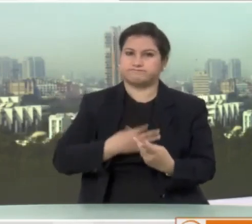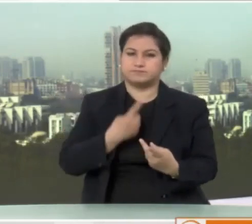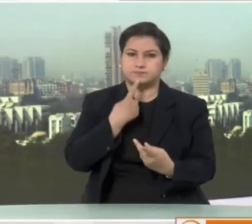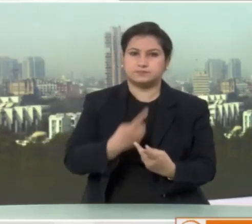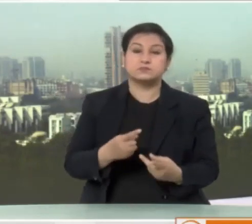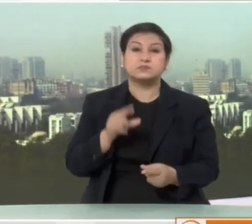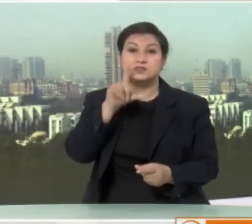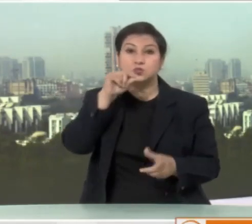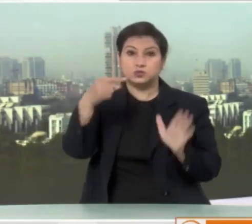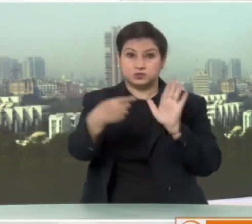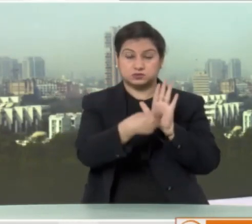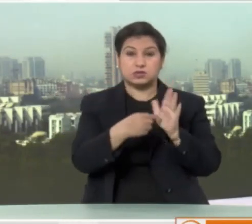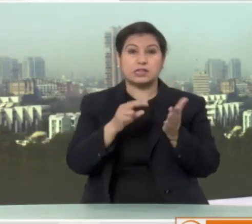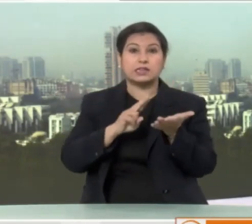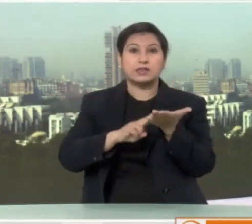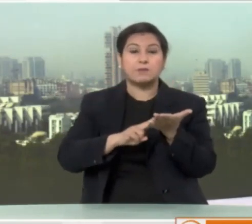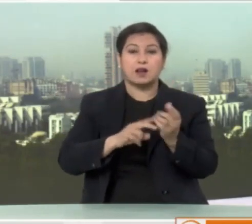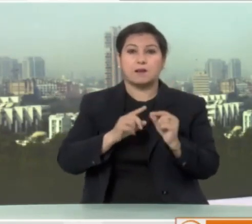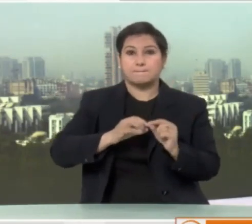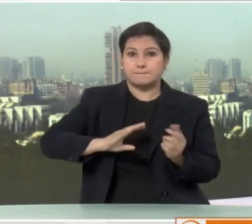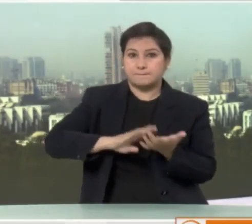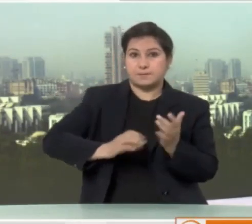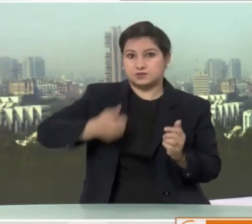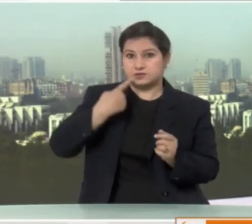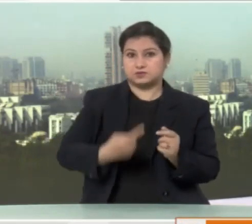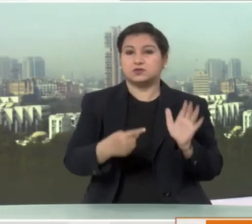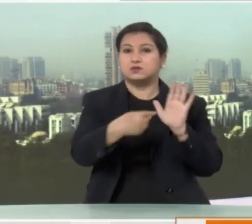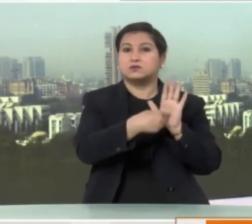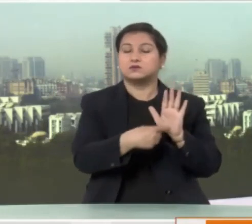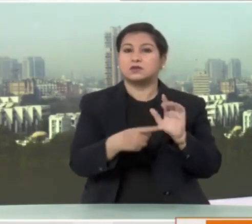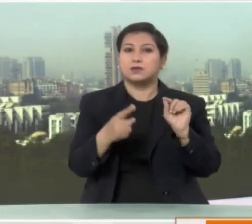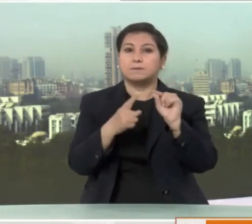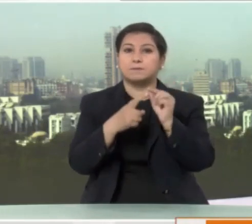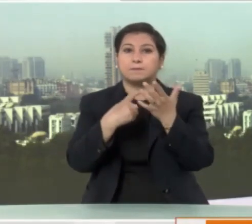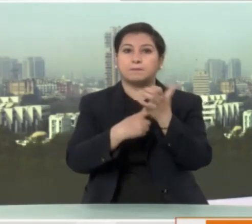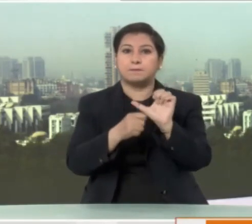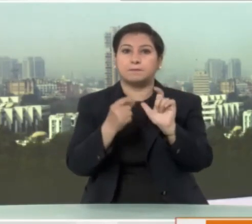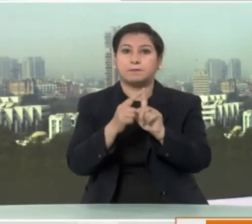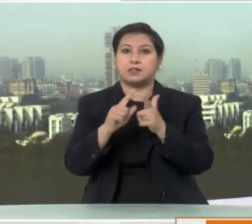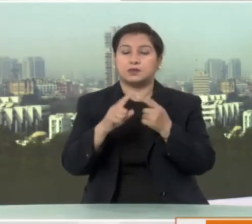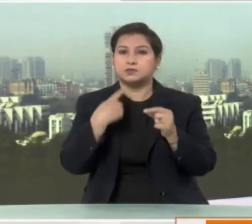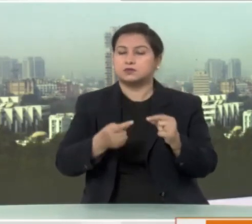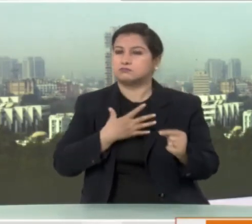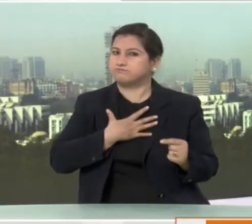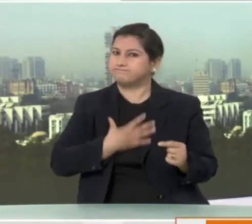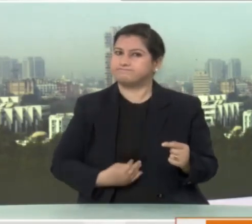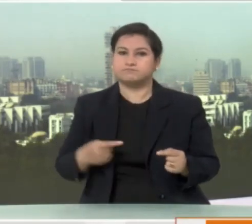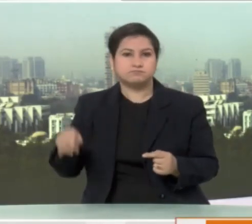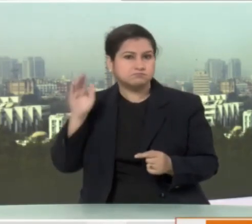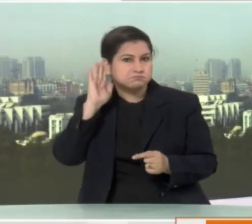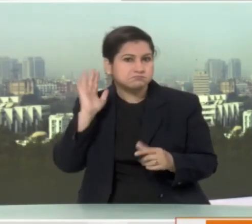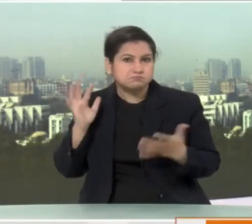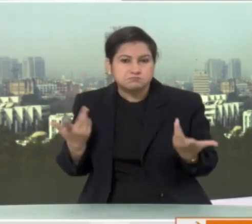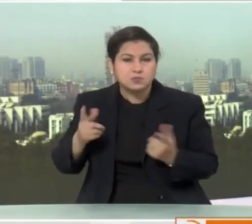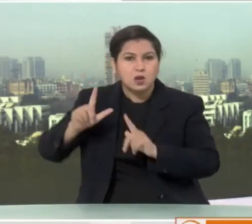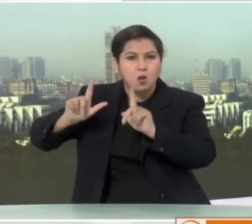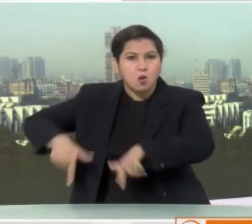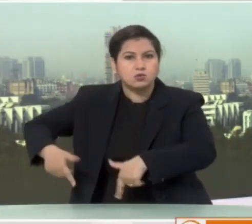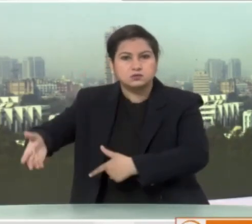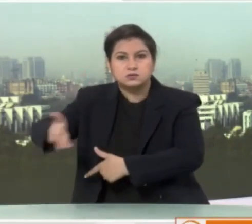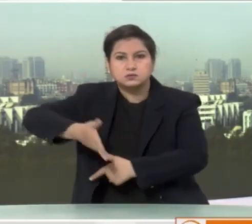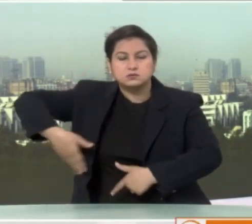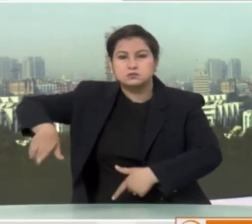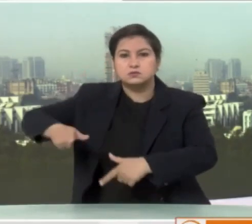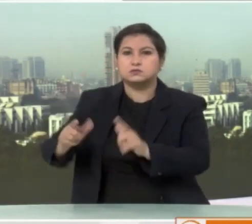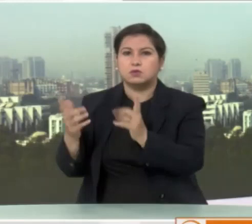tweet, Nepal's Minister for Foreign Affairs, Pradeep Kumar Gyawali, said, "Deeply saddened to learn about the tragic loss of